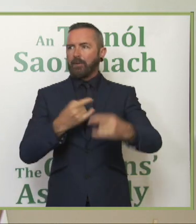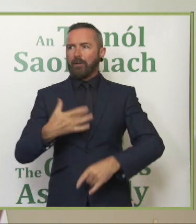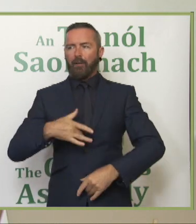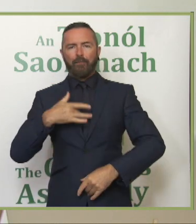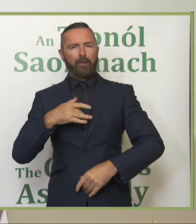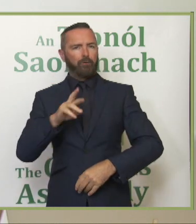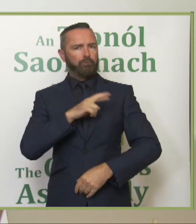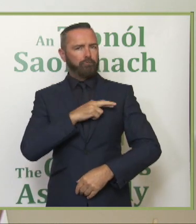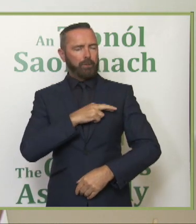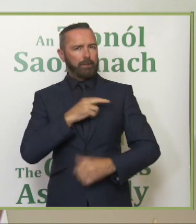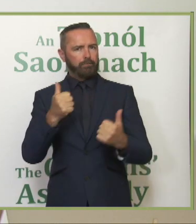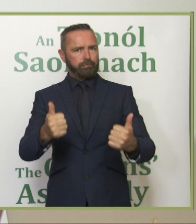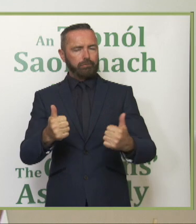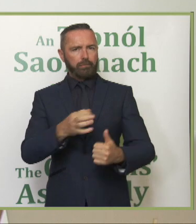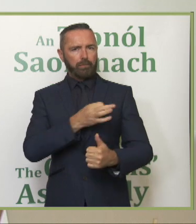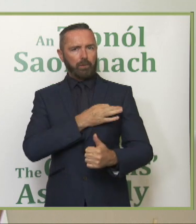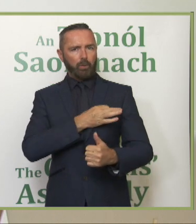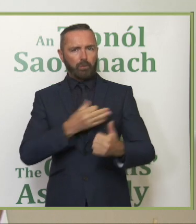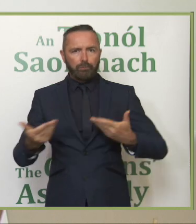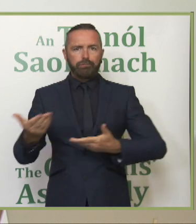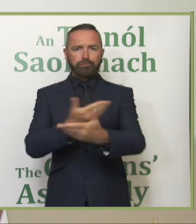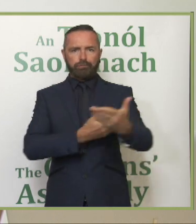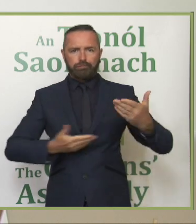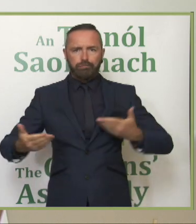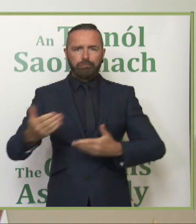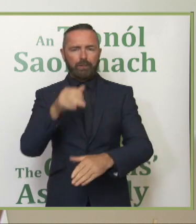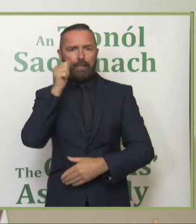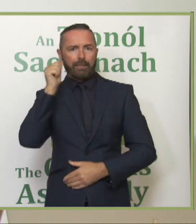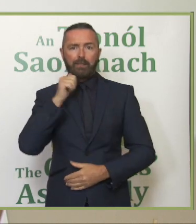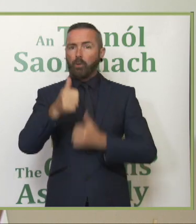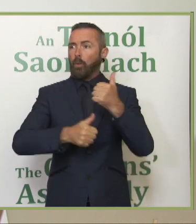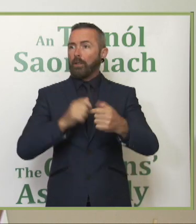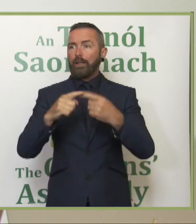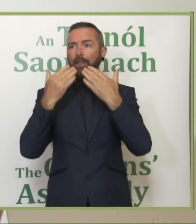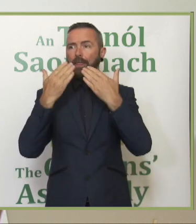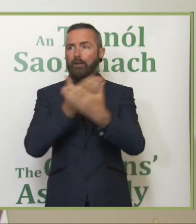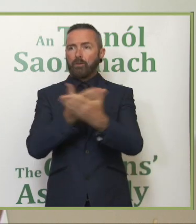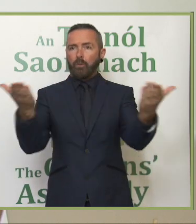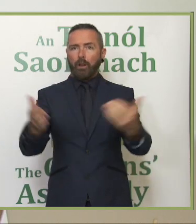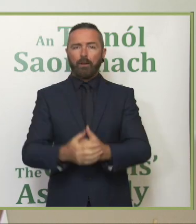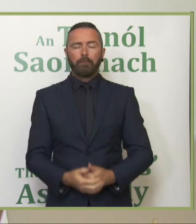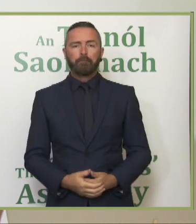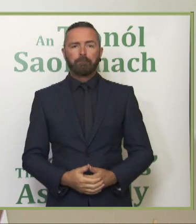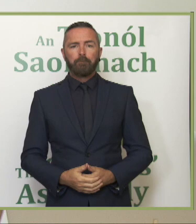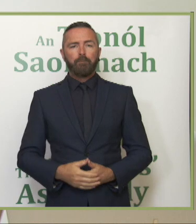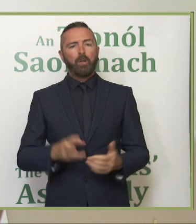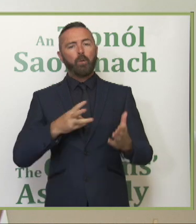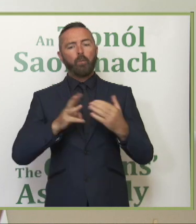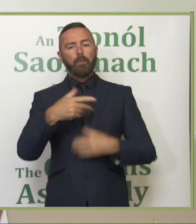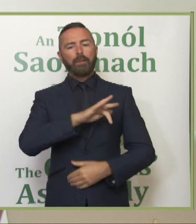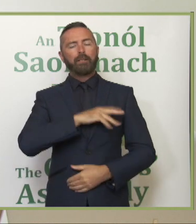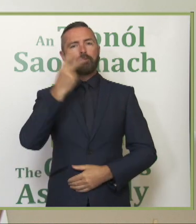certainly proved to be a really good dialogue and discussion session yesterday. So well done, and thanks to all of you for that. When I reflect back on